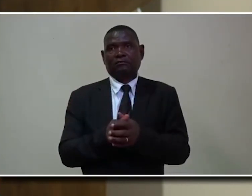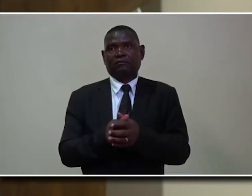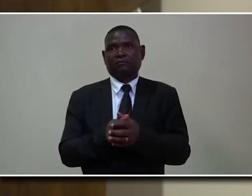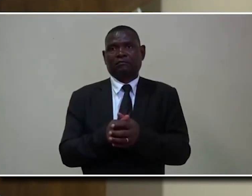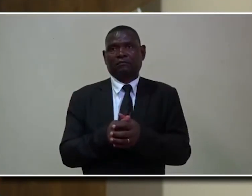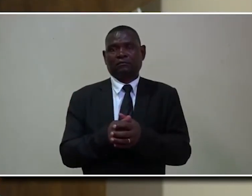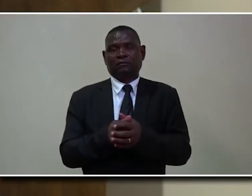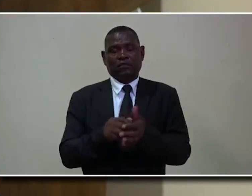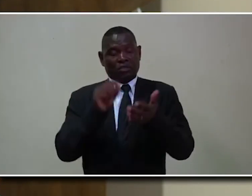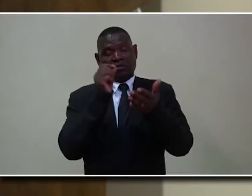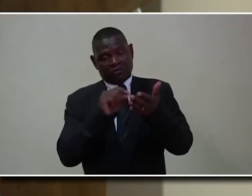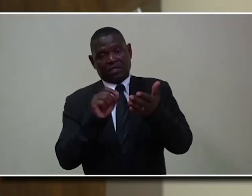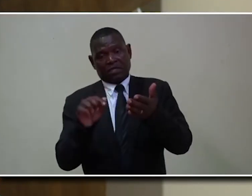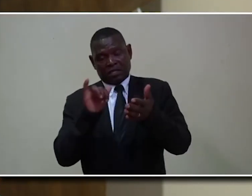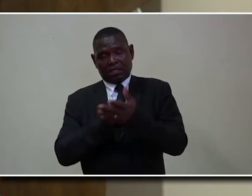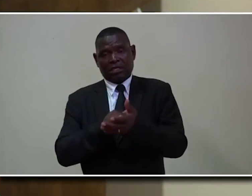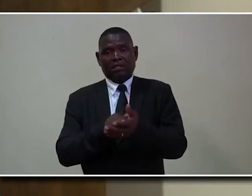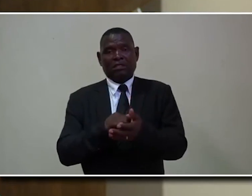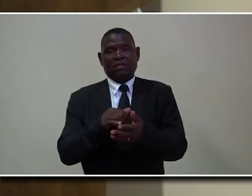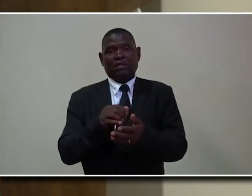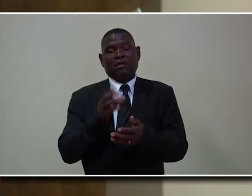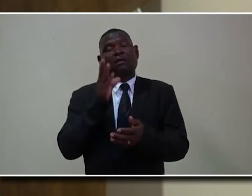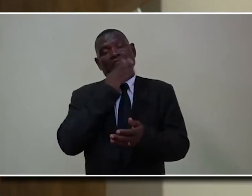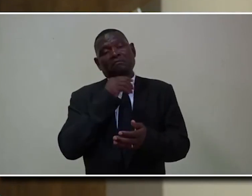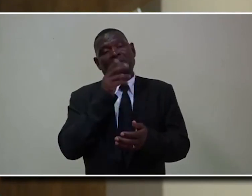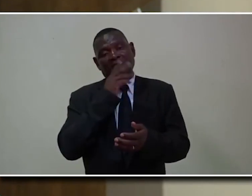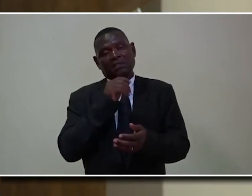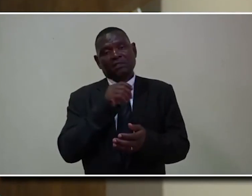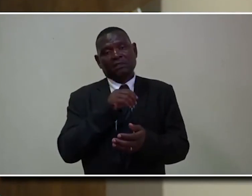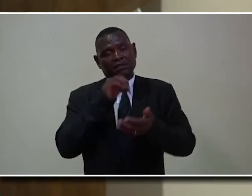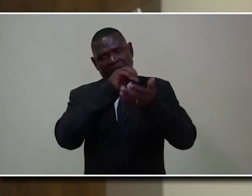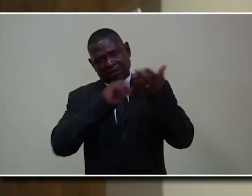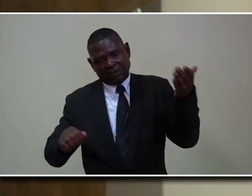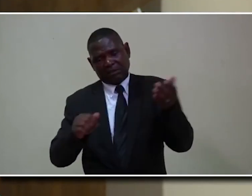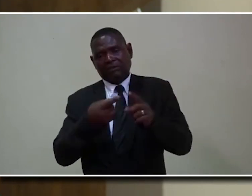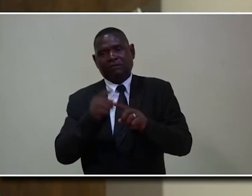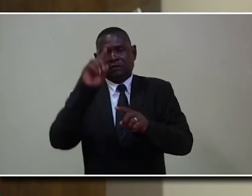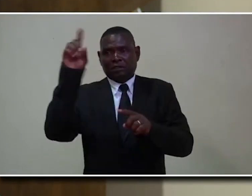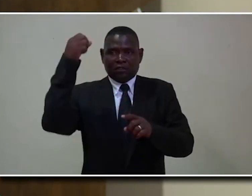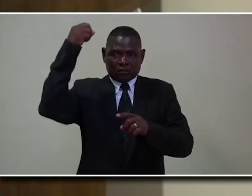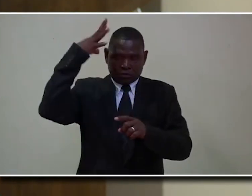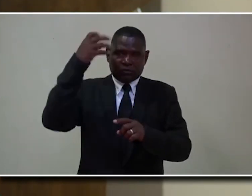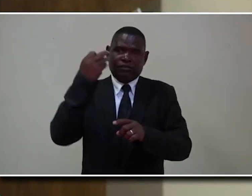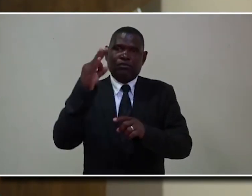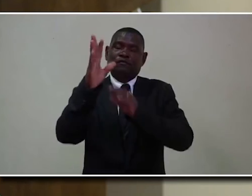written that man has fallen short of God's glory. And that is